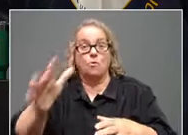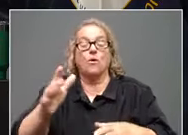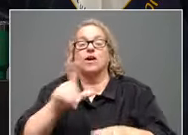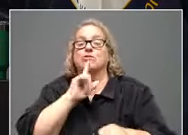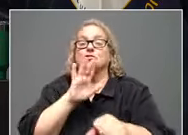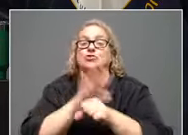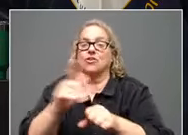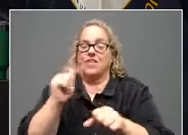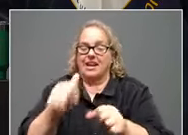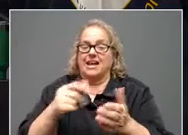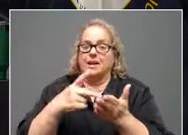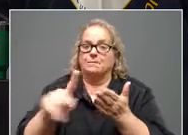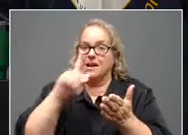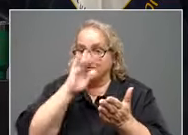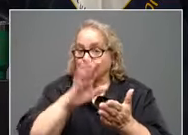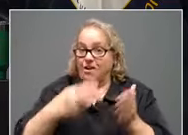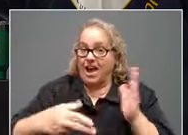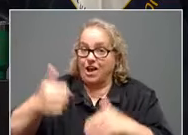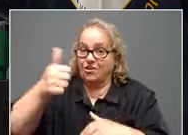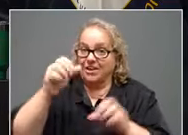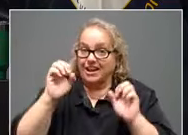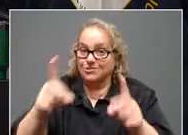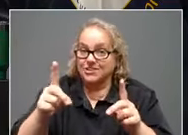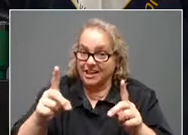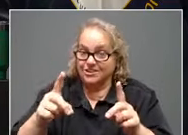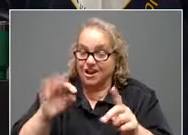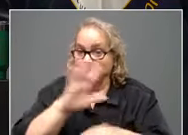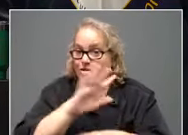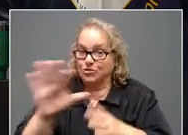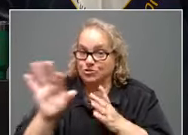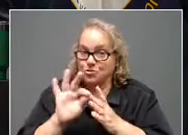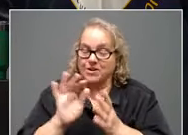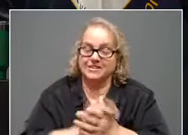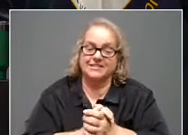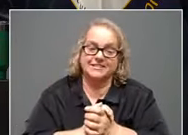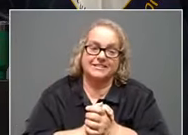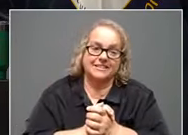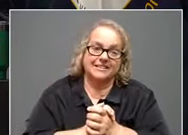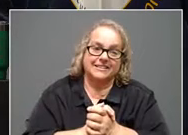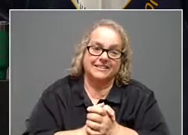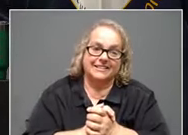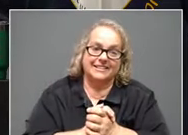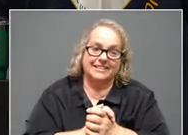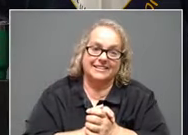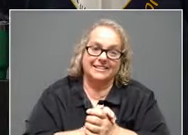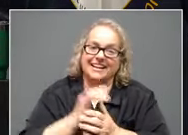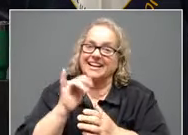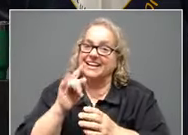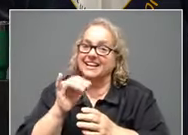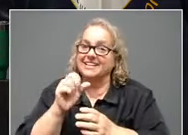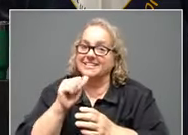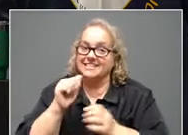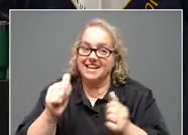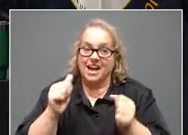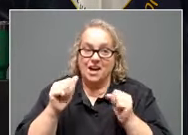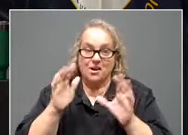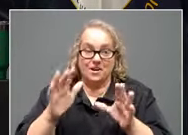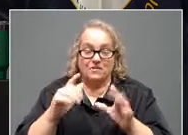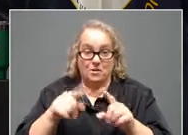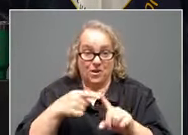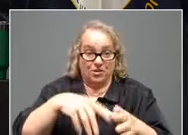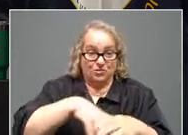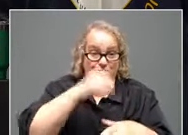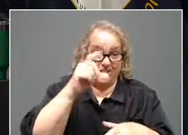can pay for their higher education of their choice. It's a sprint for from when the drawing is done to ensuring